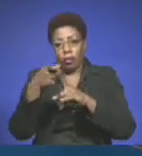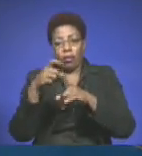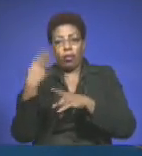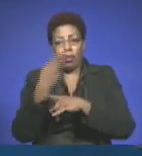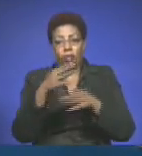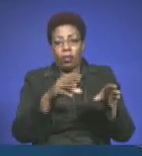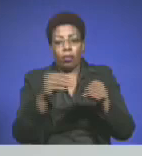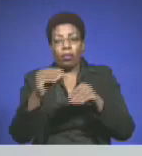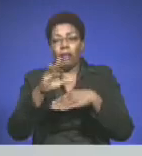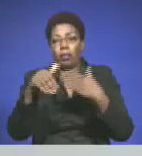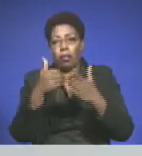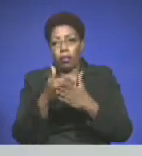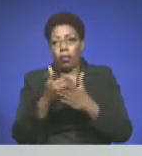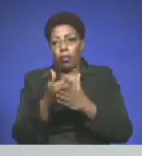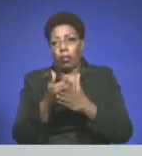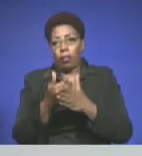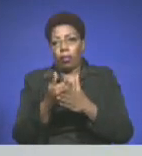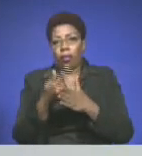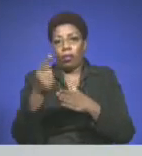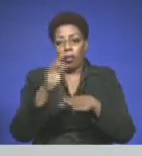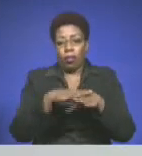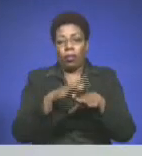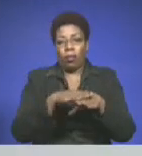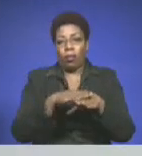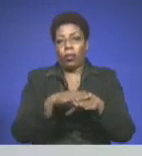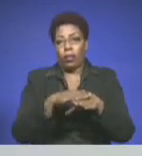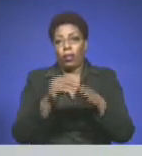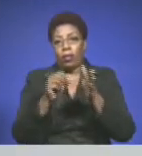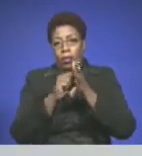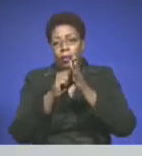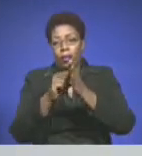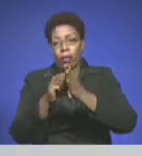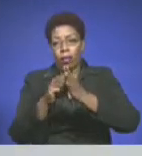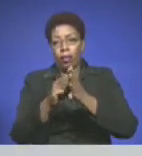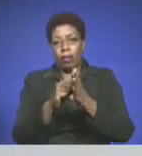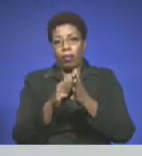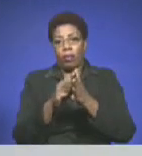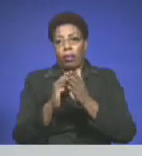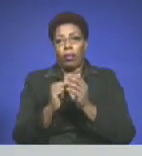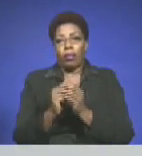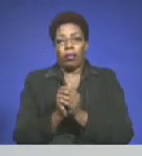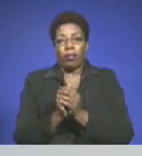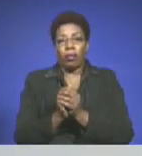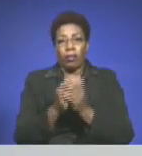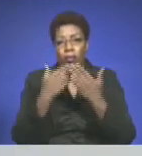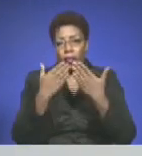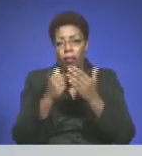the warnings for all of the islands of the Bahamas, and hence we will be back to some degree of normalcy. Thank you so much, Basil.